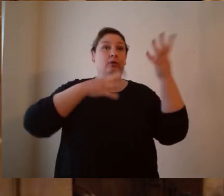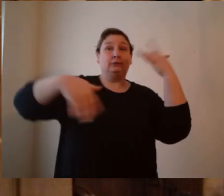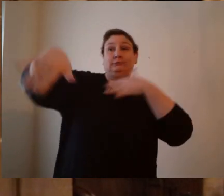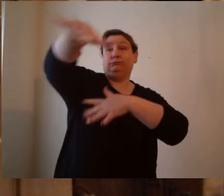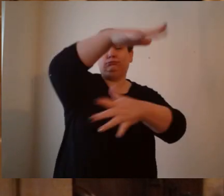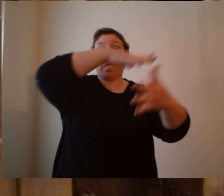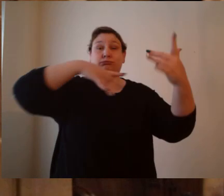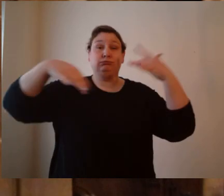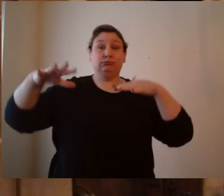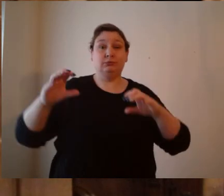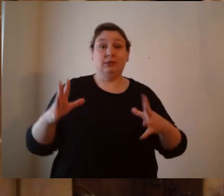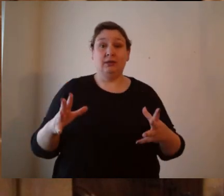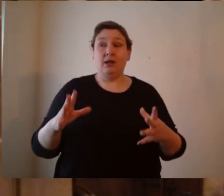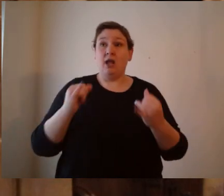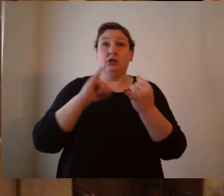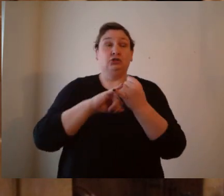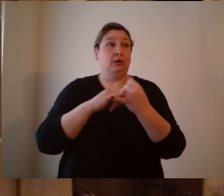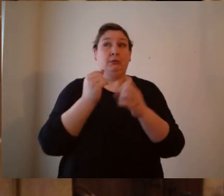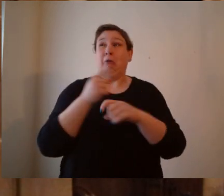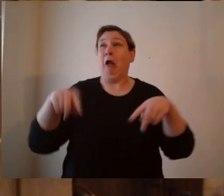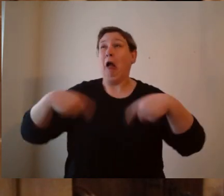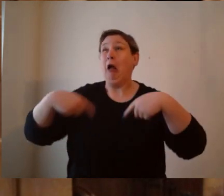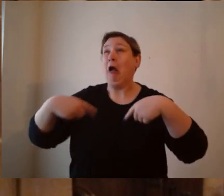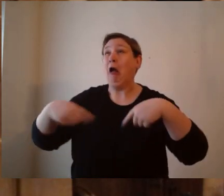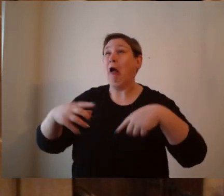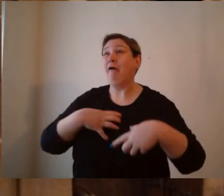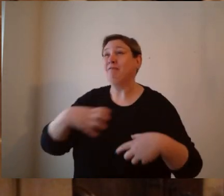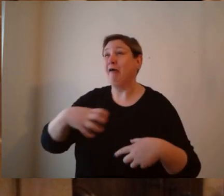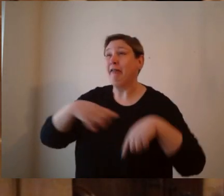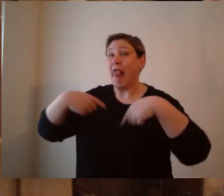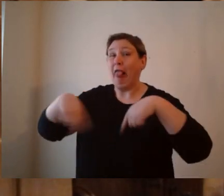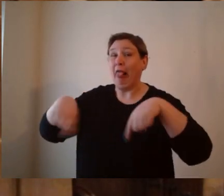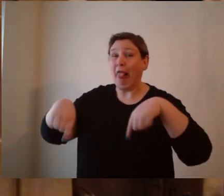Lord shone around them, and they were terrified.